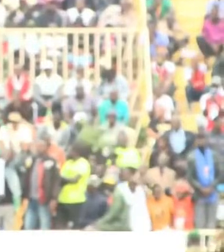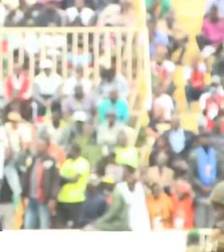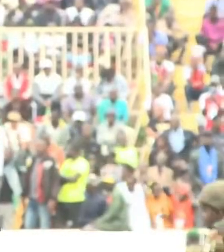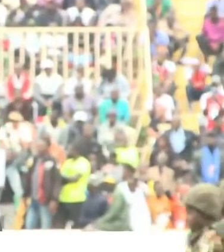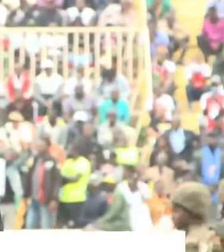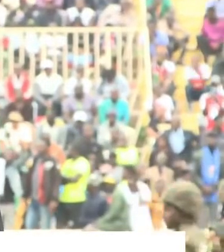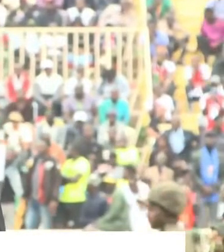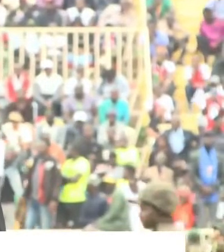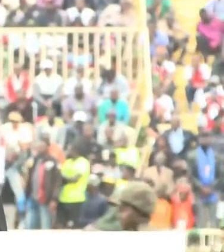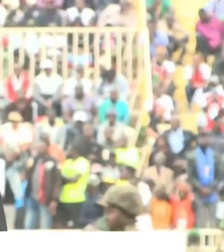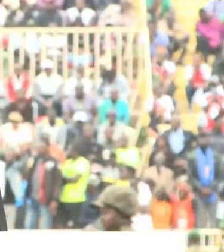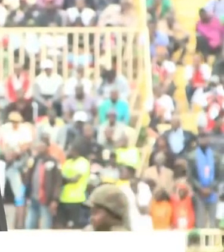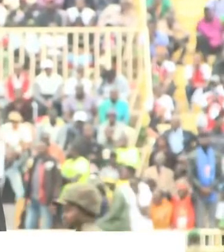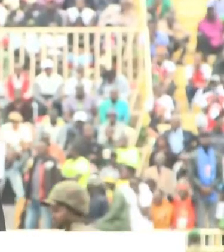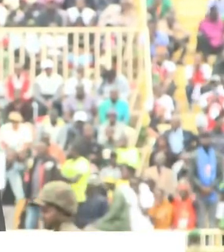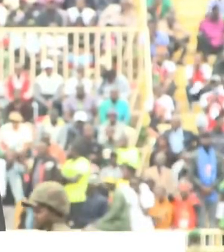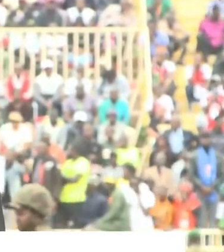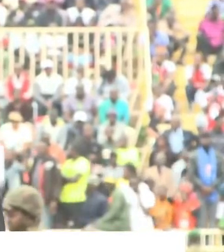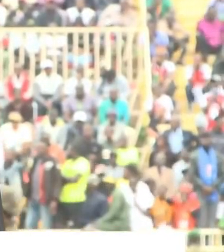Thank you.